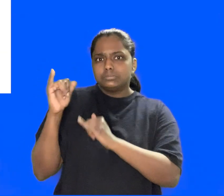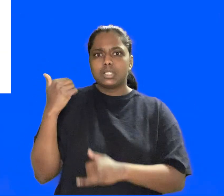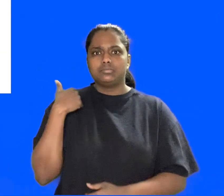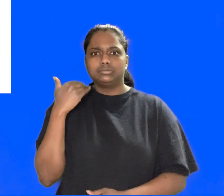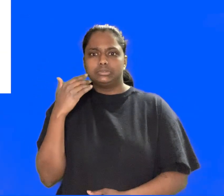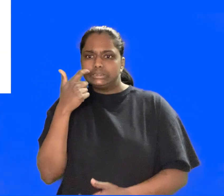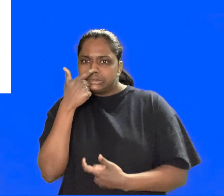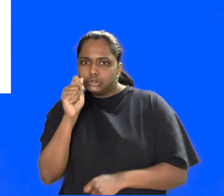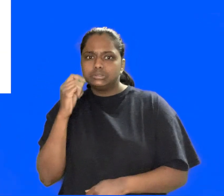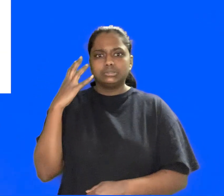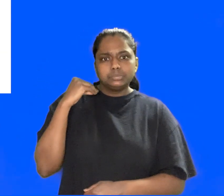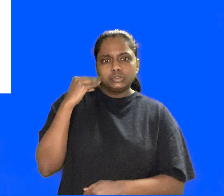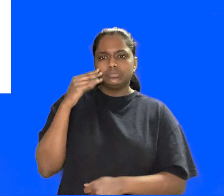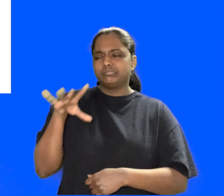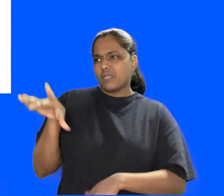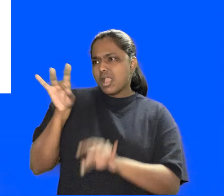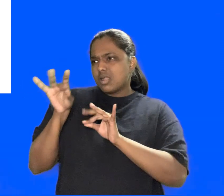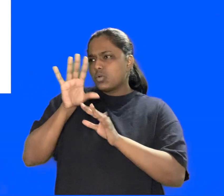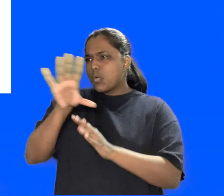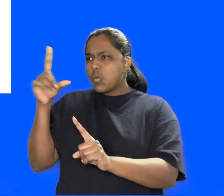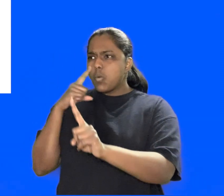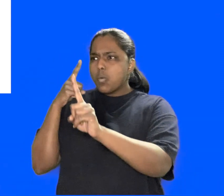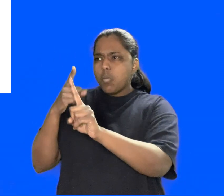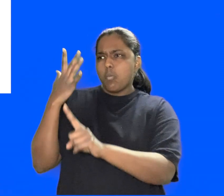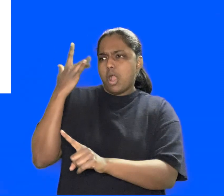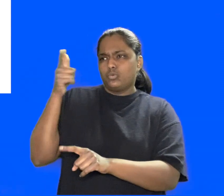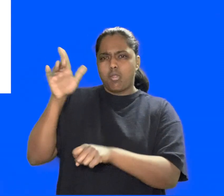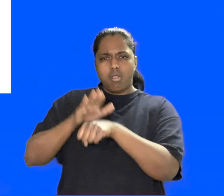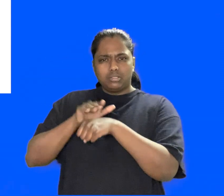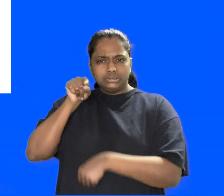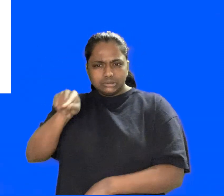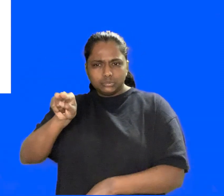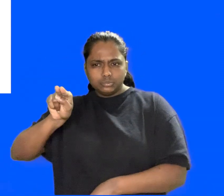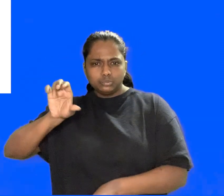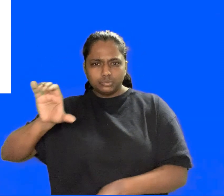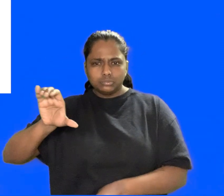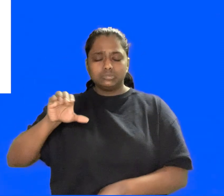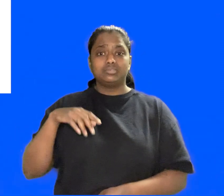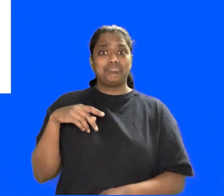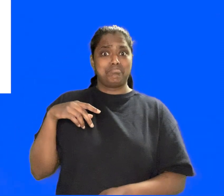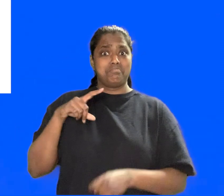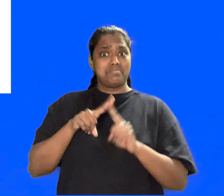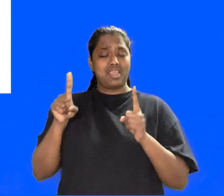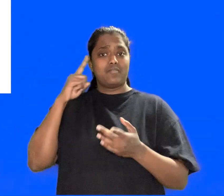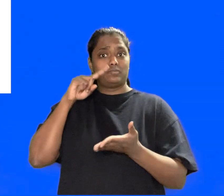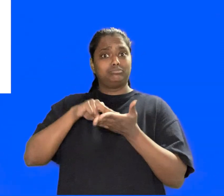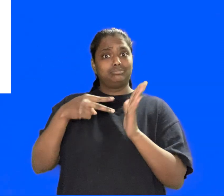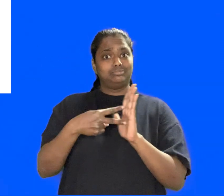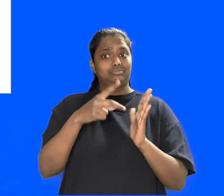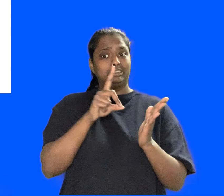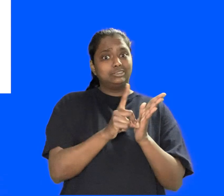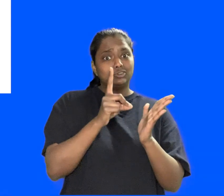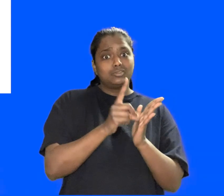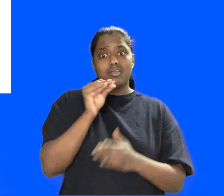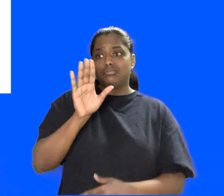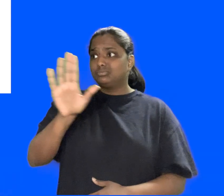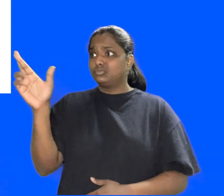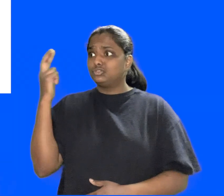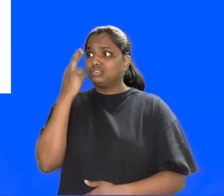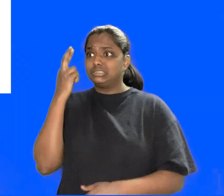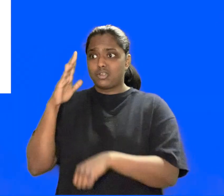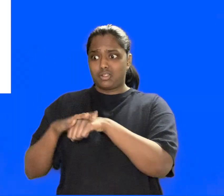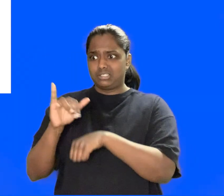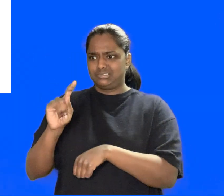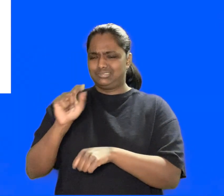And here she tries to find more about their goals and why they're on Network Connector. But the purpose of the directory and others' reasons that they're on it